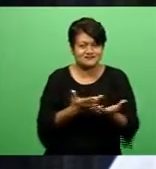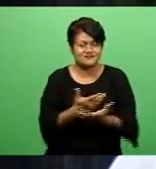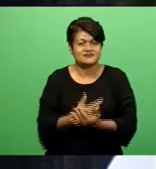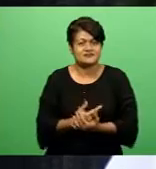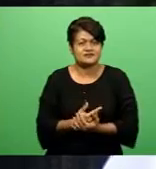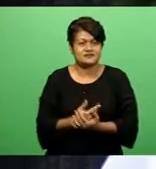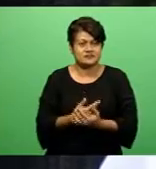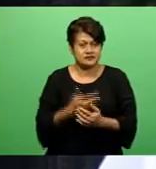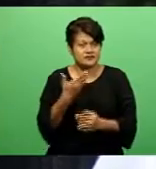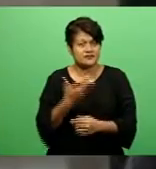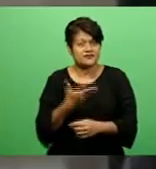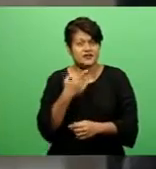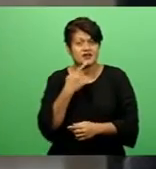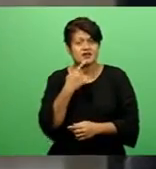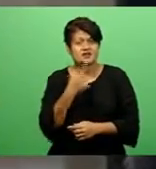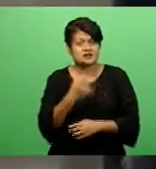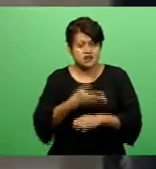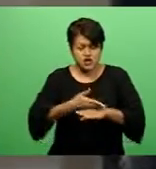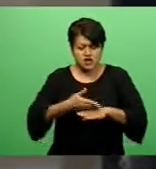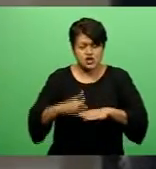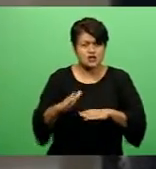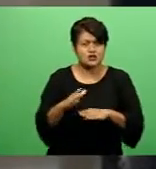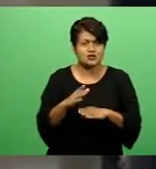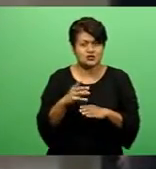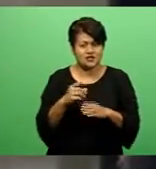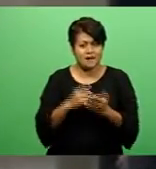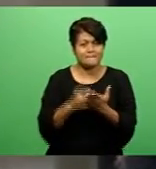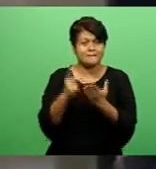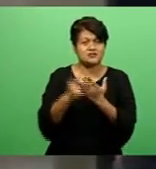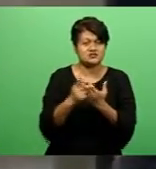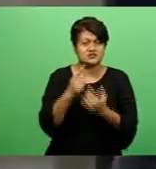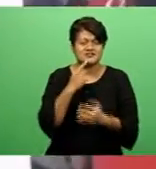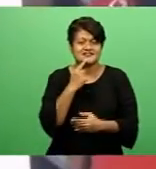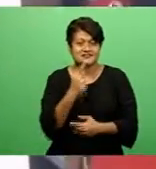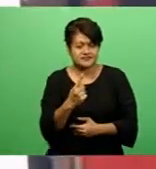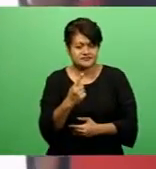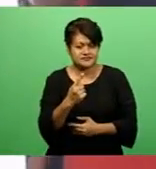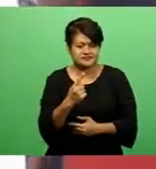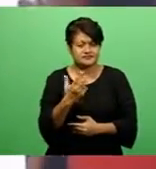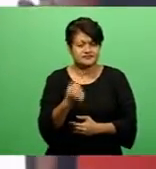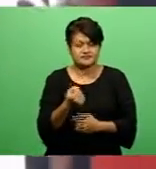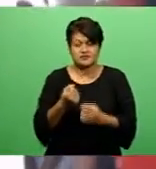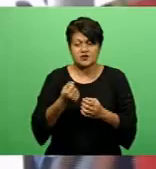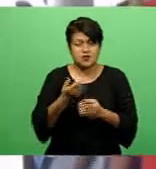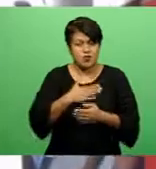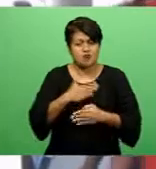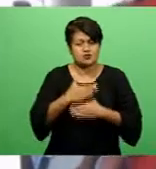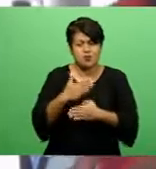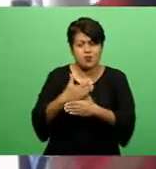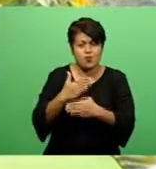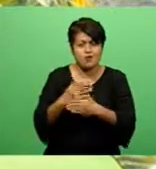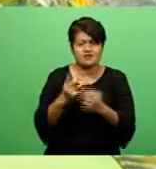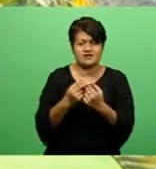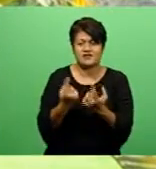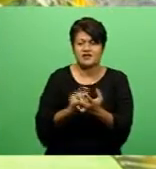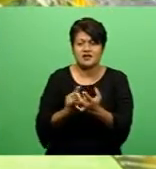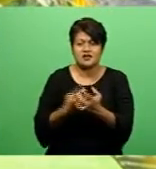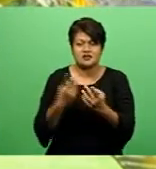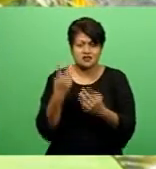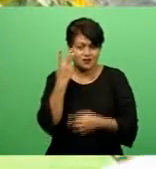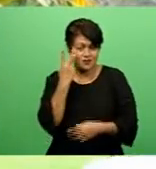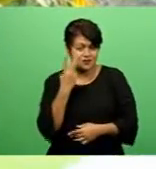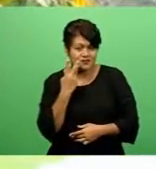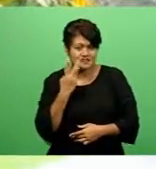who is new to the project, says the mentoring walk and networking session with other women is empowering. It helps me to build up